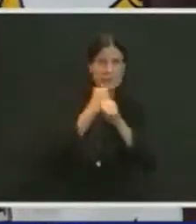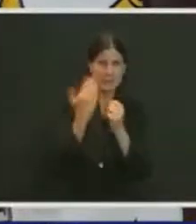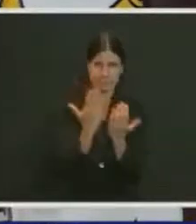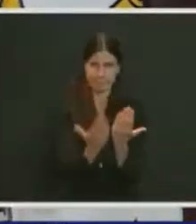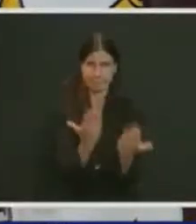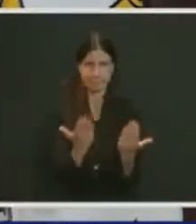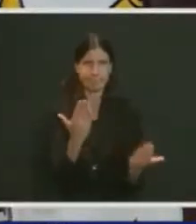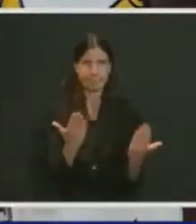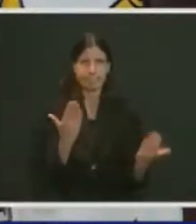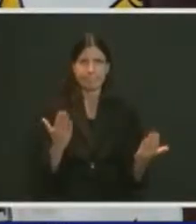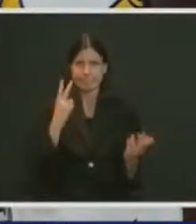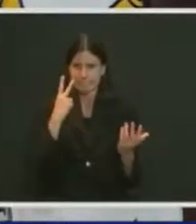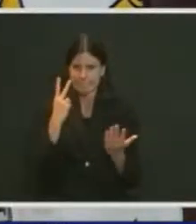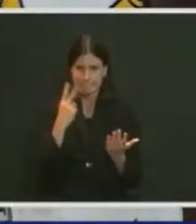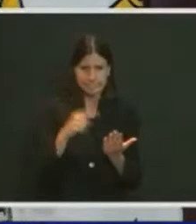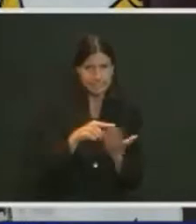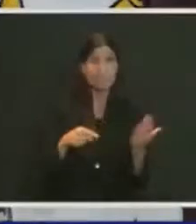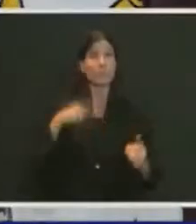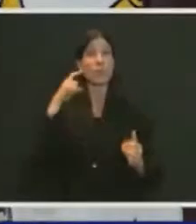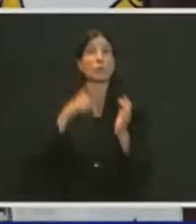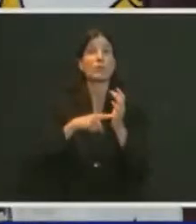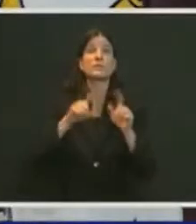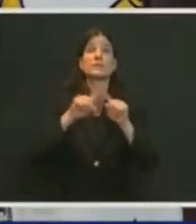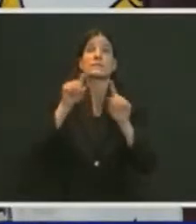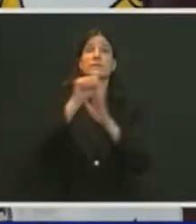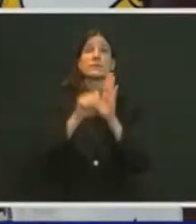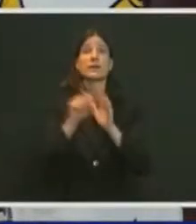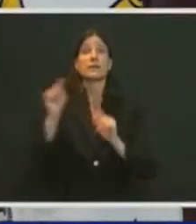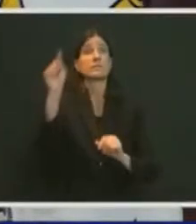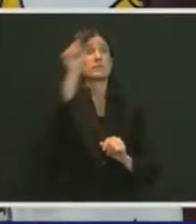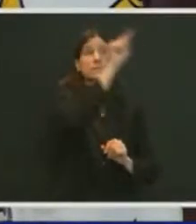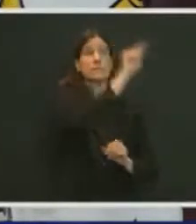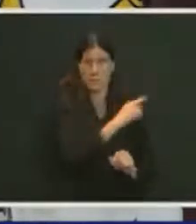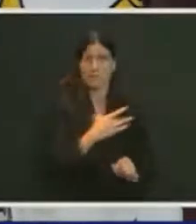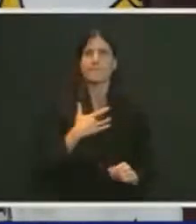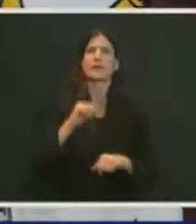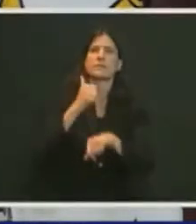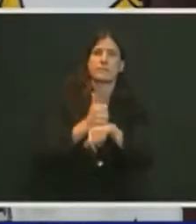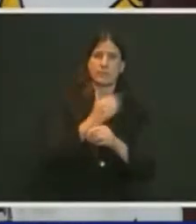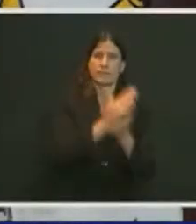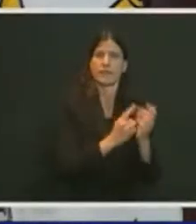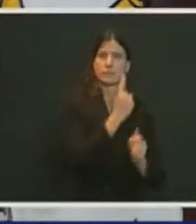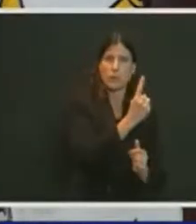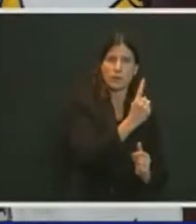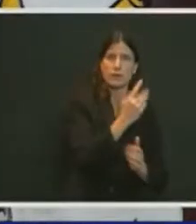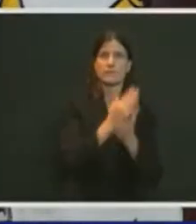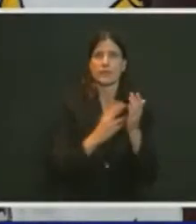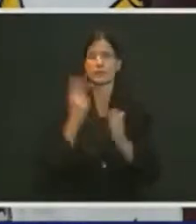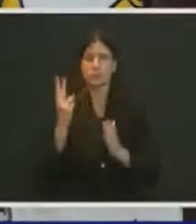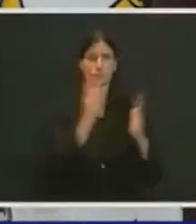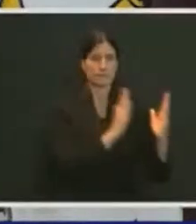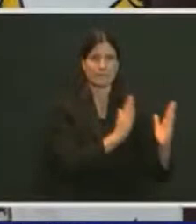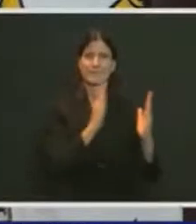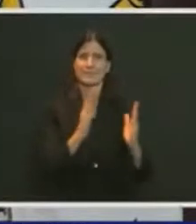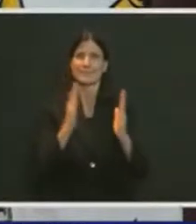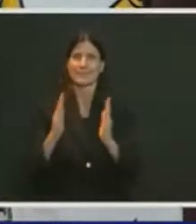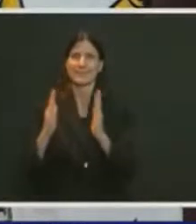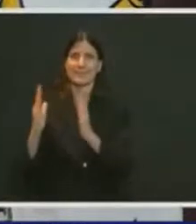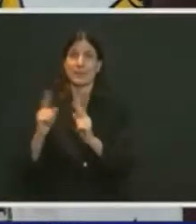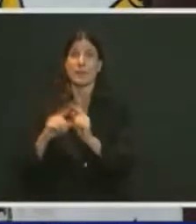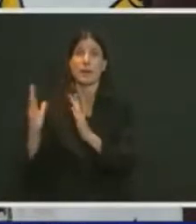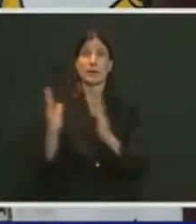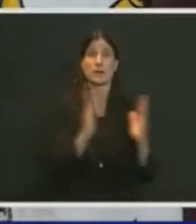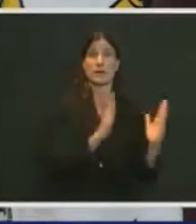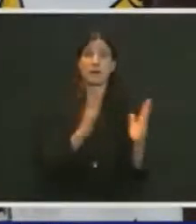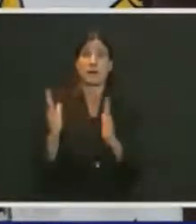other state. It's about a month between phases. Does that mean it might be slightly less than exactly 4 weeks or